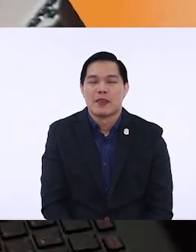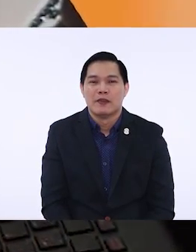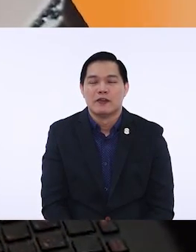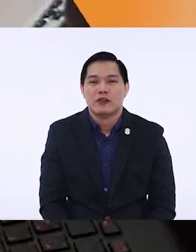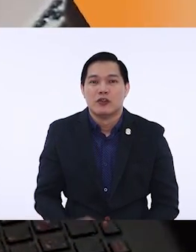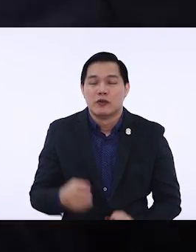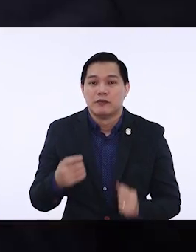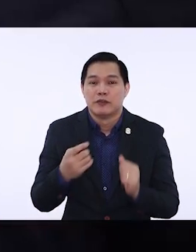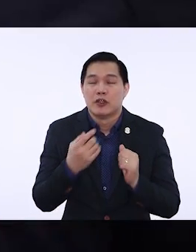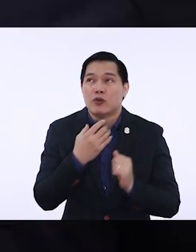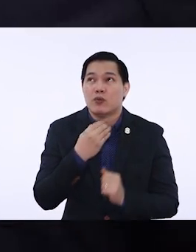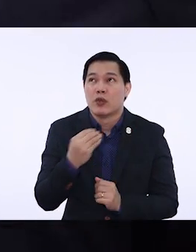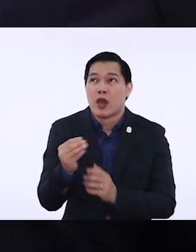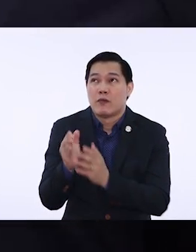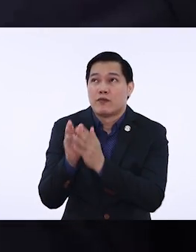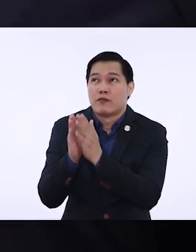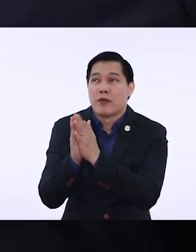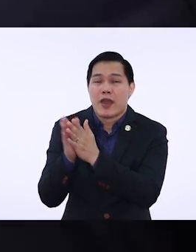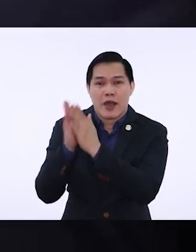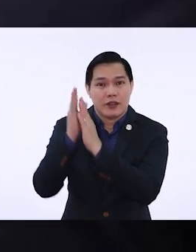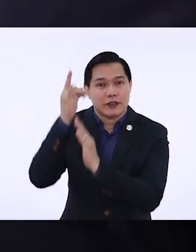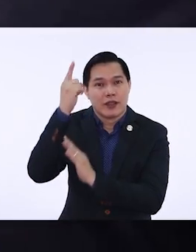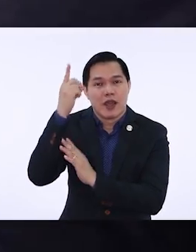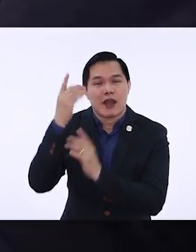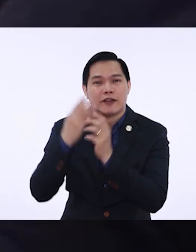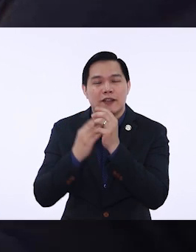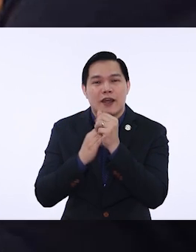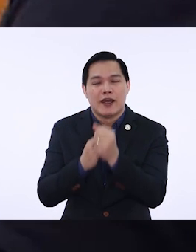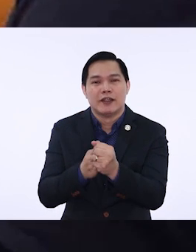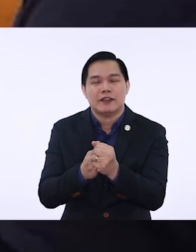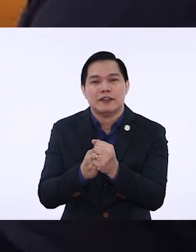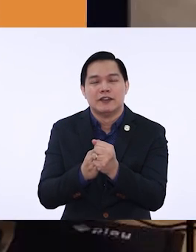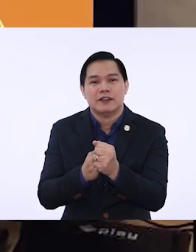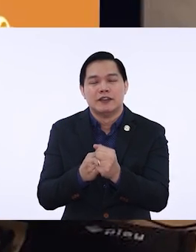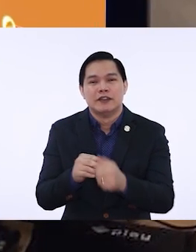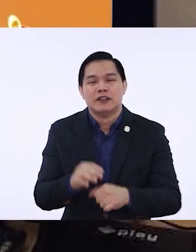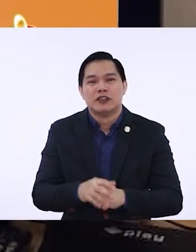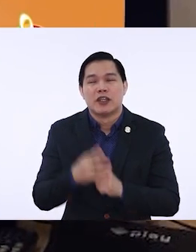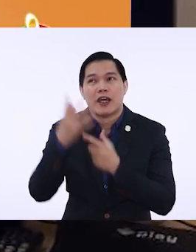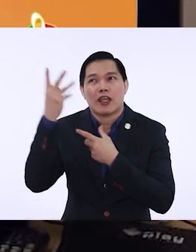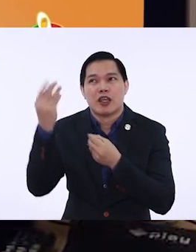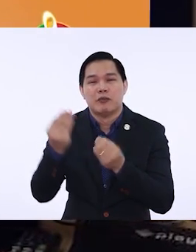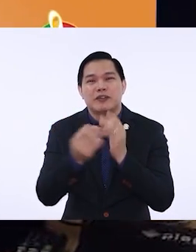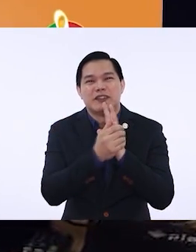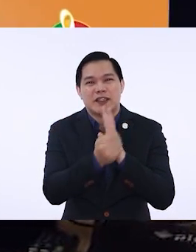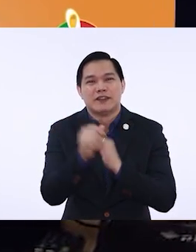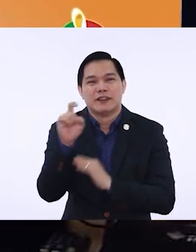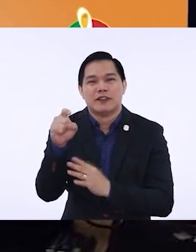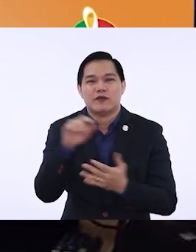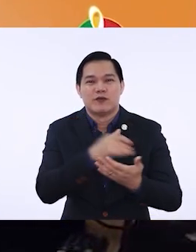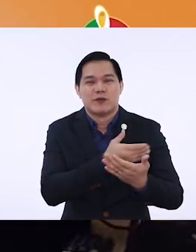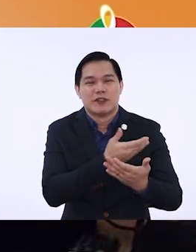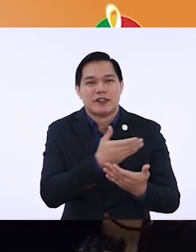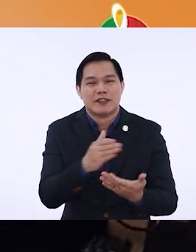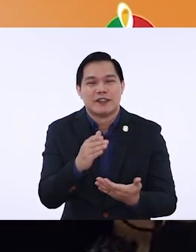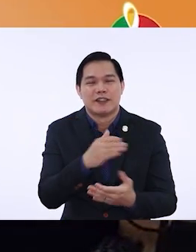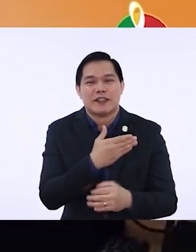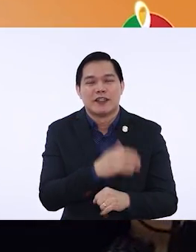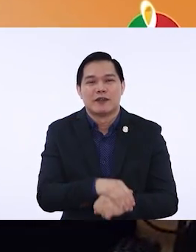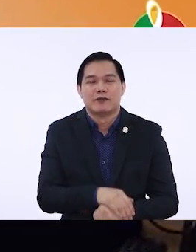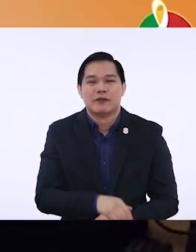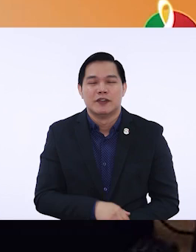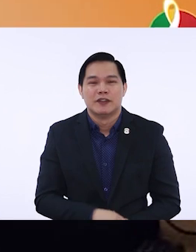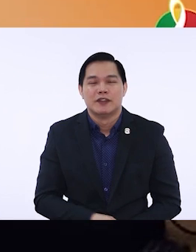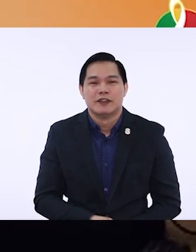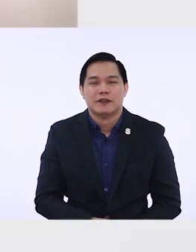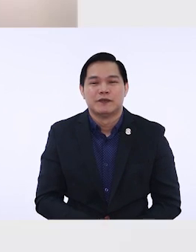pray and ask God for guidance and grant us the talent that we'll be needing in singing a particular song that